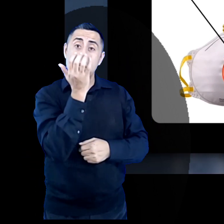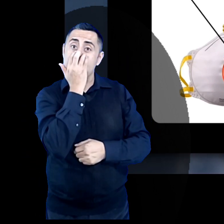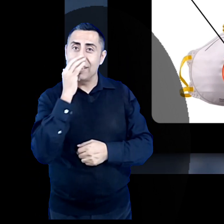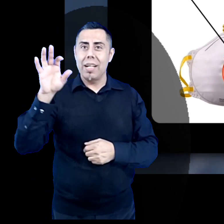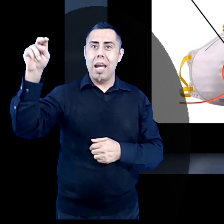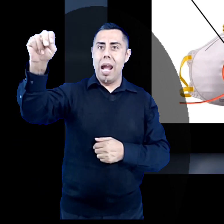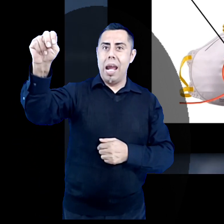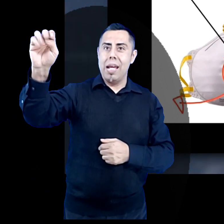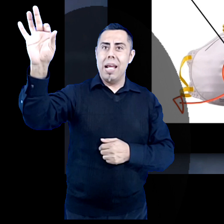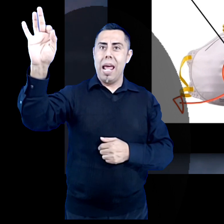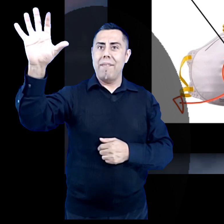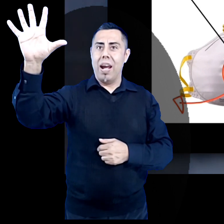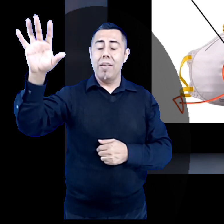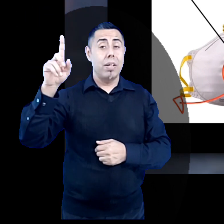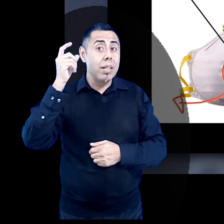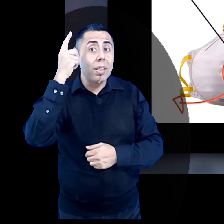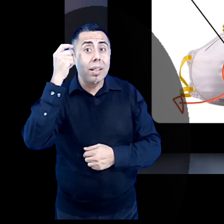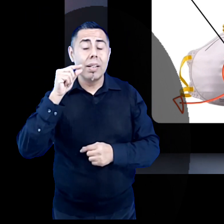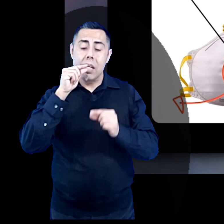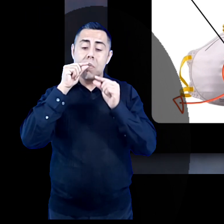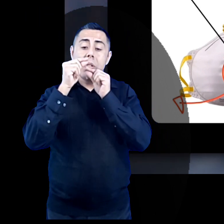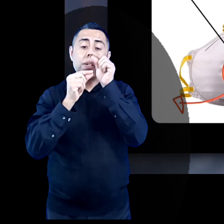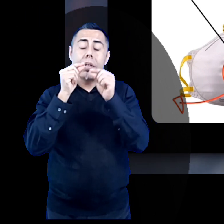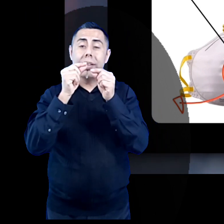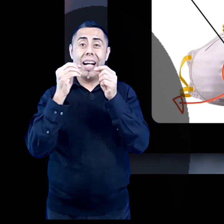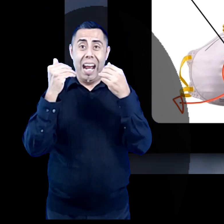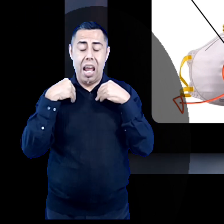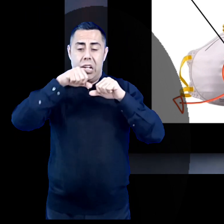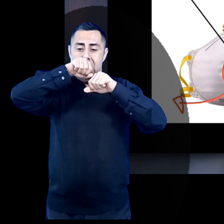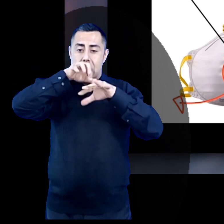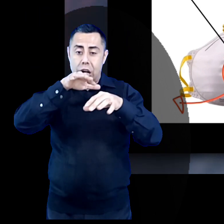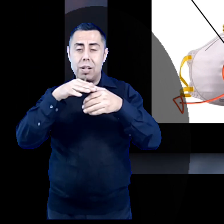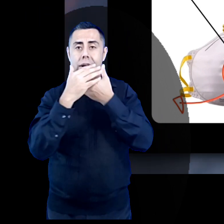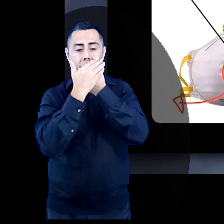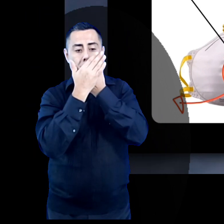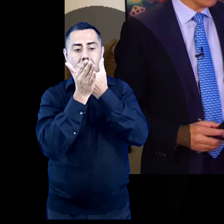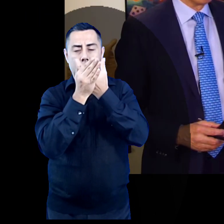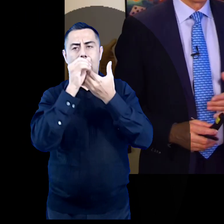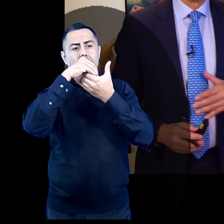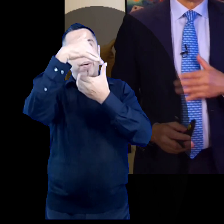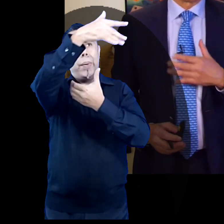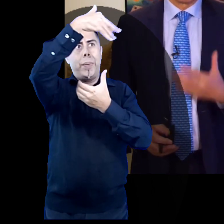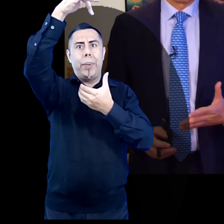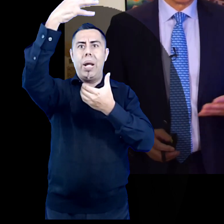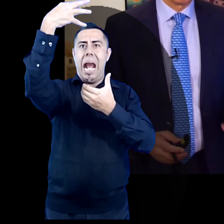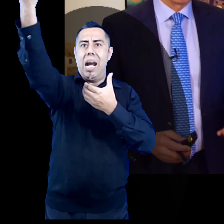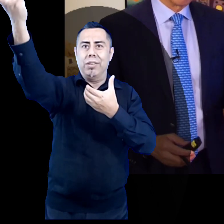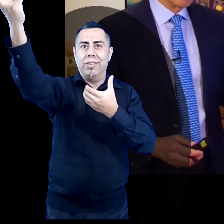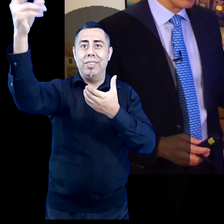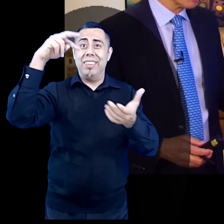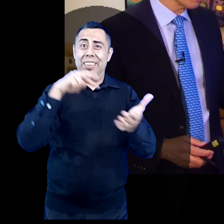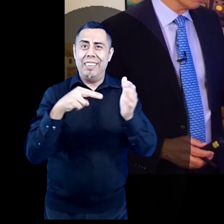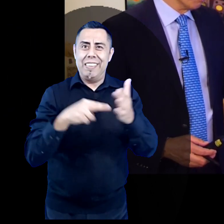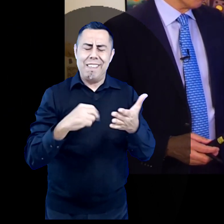that the droplets can emerge from the exhalation valve. So the opportunity, unfortunately, completely